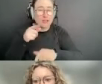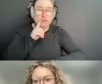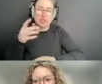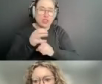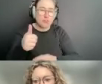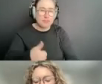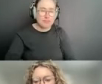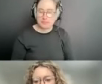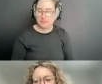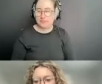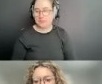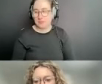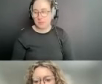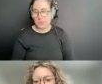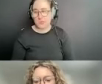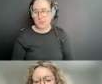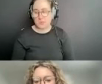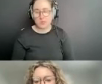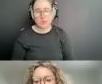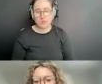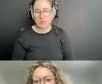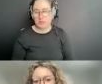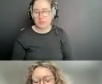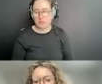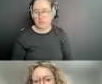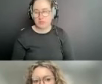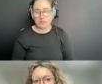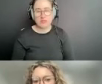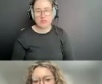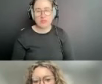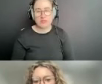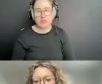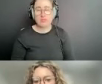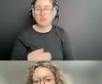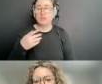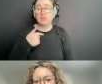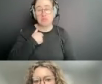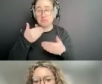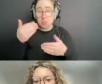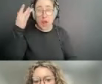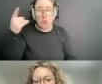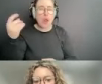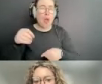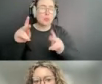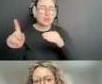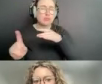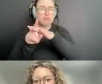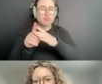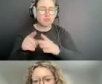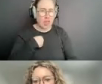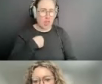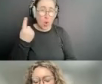So I had to do it because the opportunity was presented to me. I always wanted to get into the